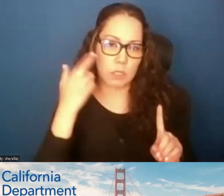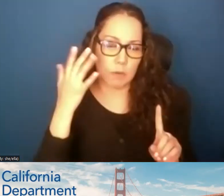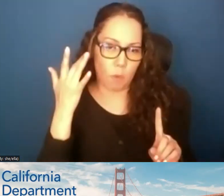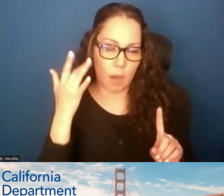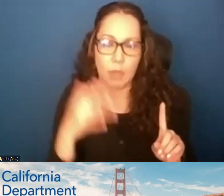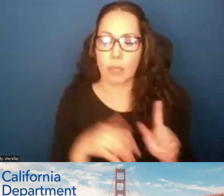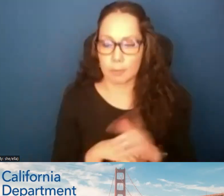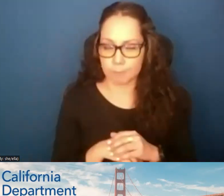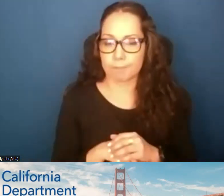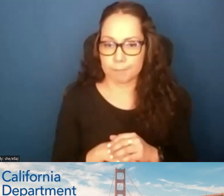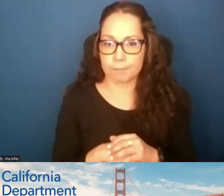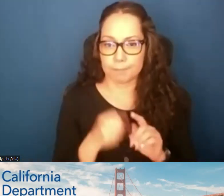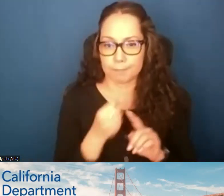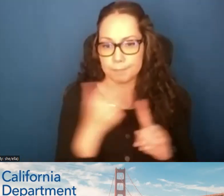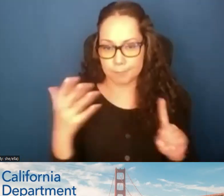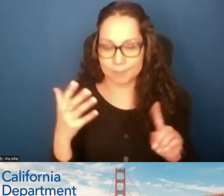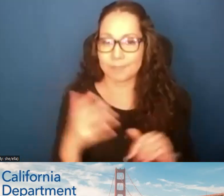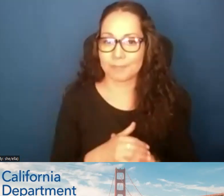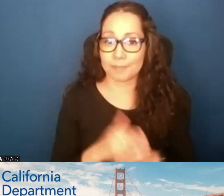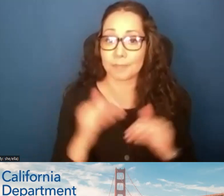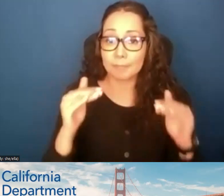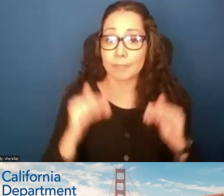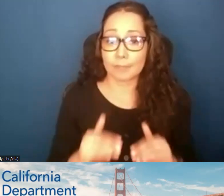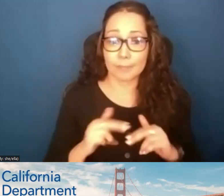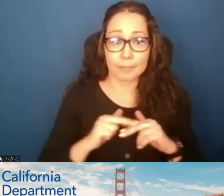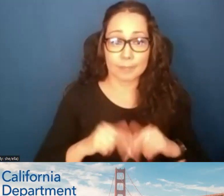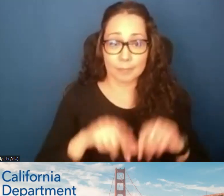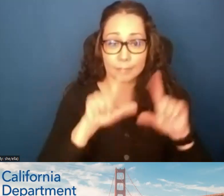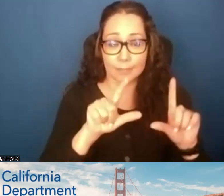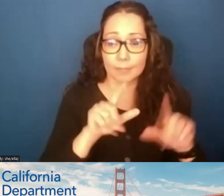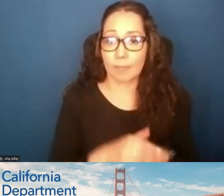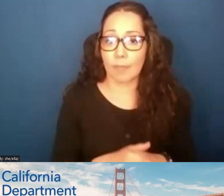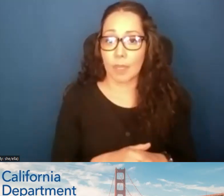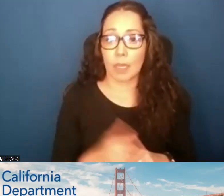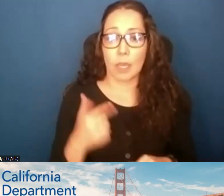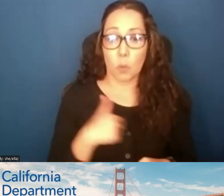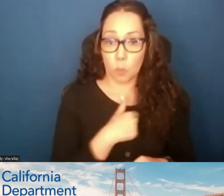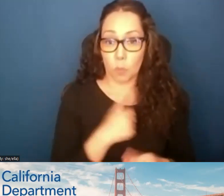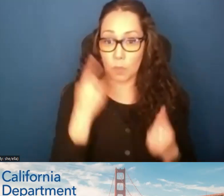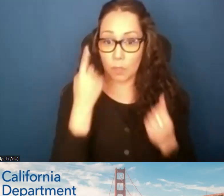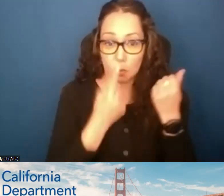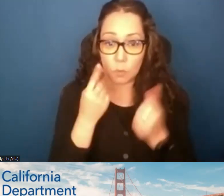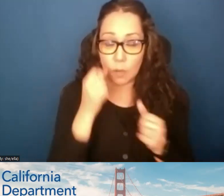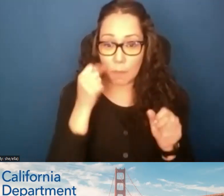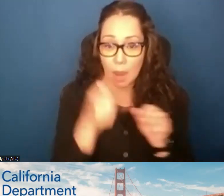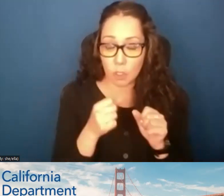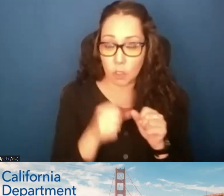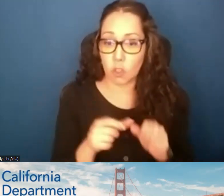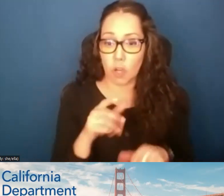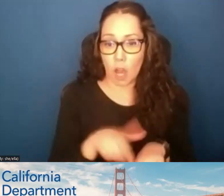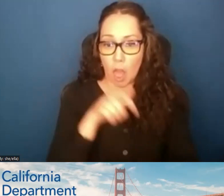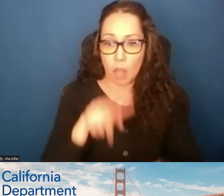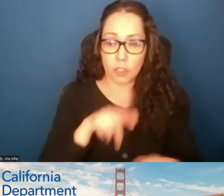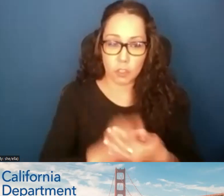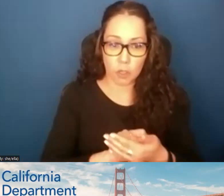were not adopted. Okay. Next slide. So as a reminder, the long-term care facility